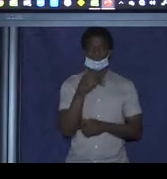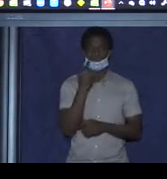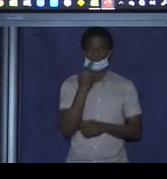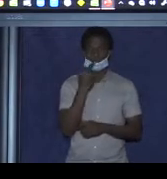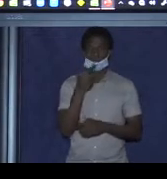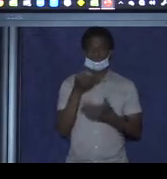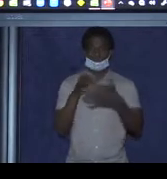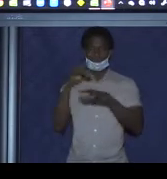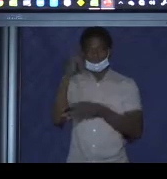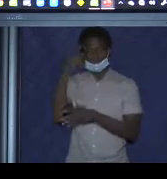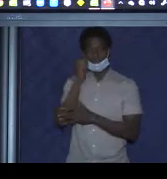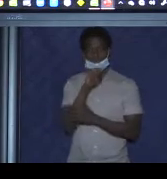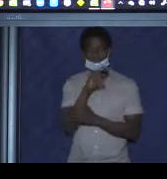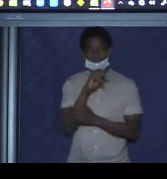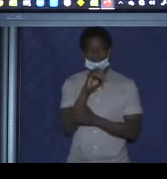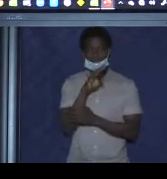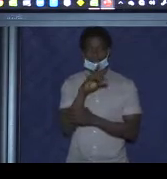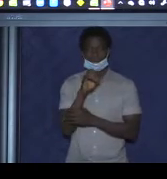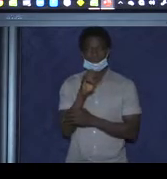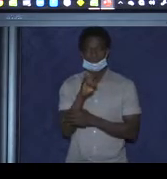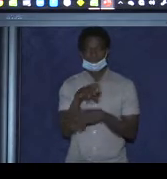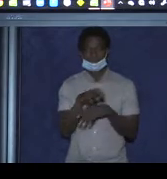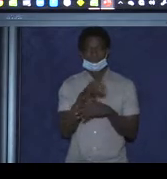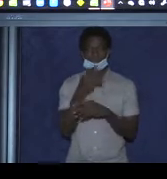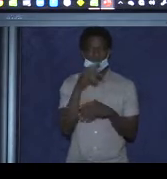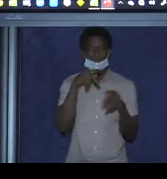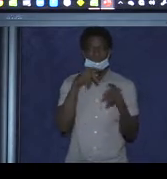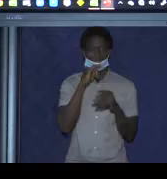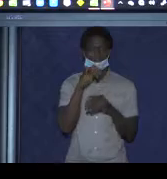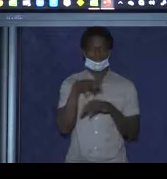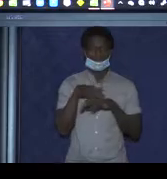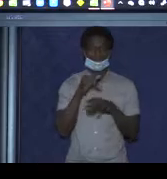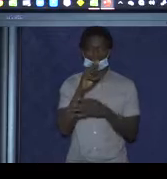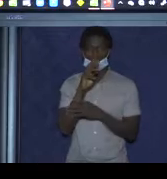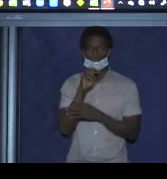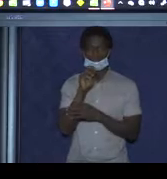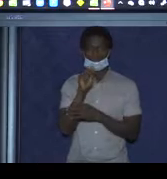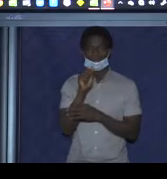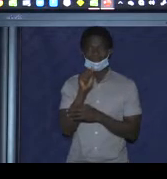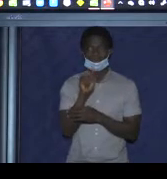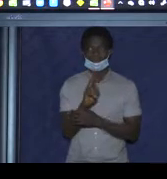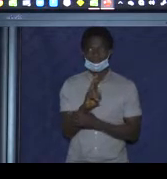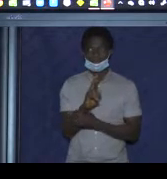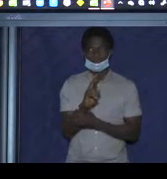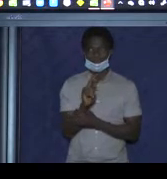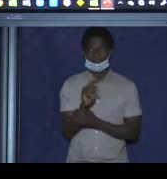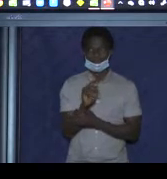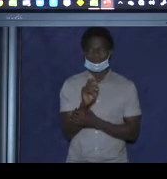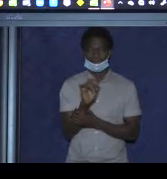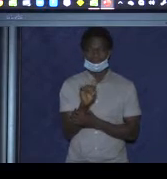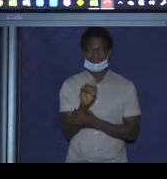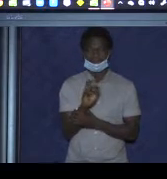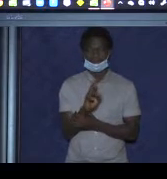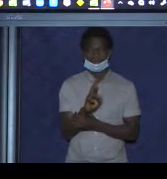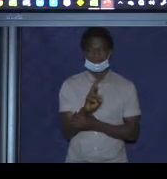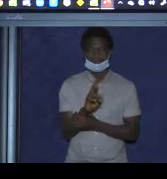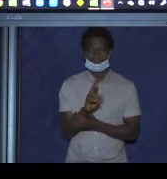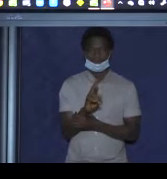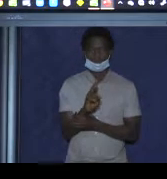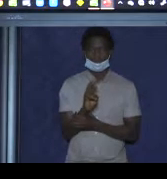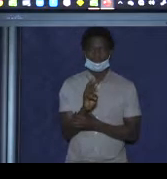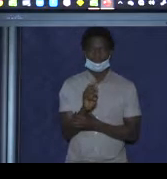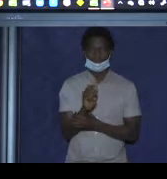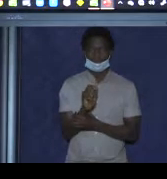who dies for a noble cause, the person is called a martyr. Yes. Somebody who dies for a noble